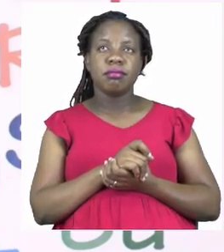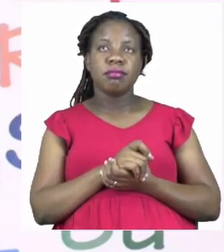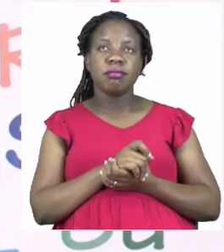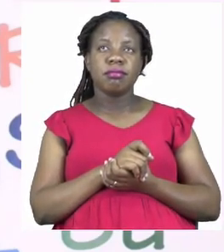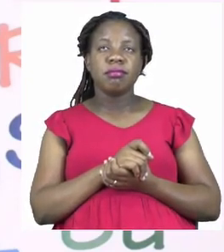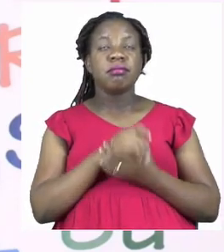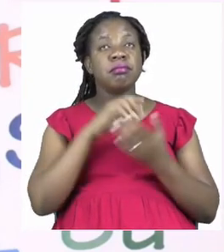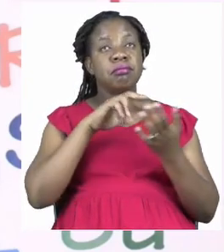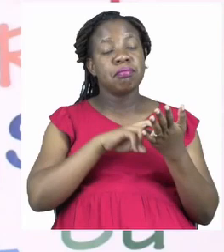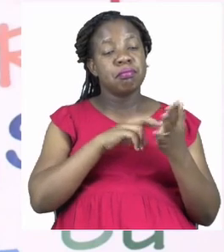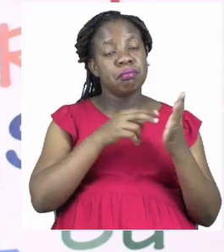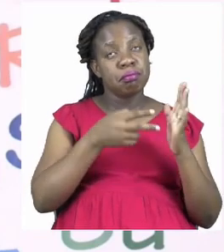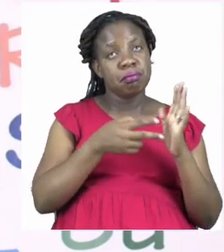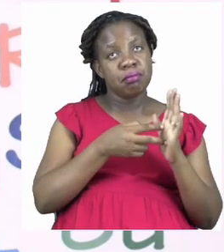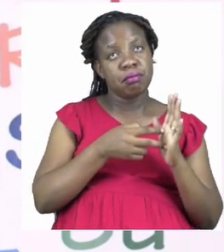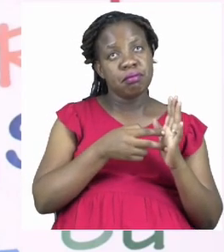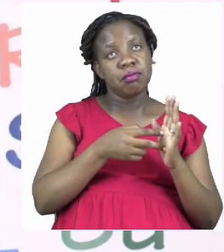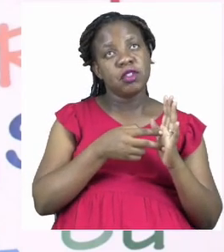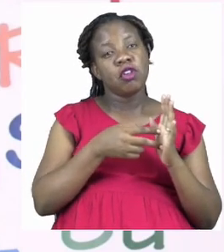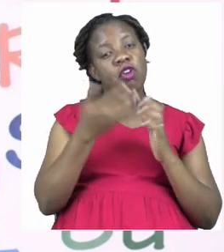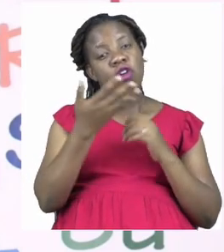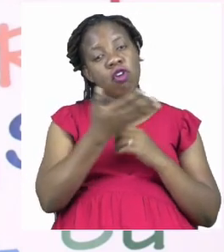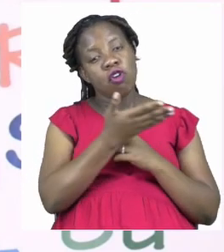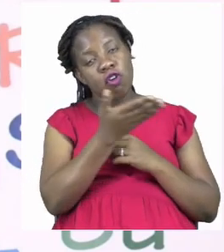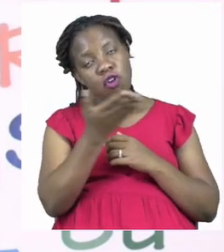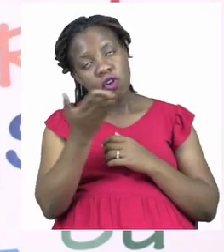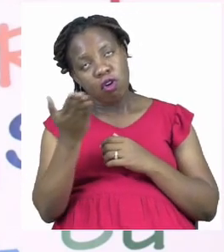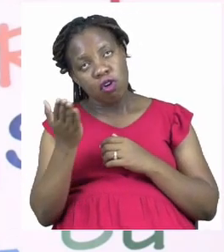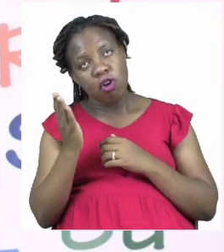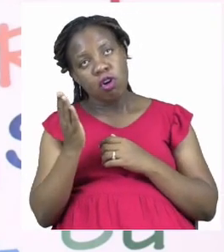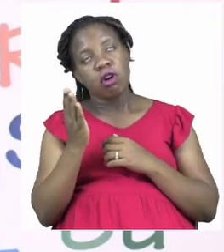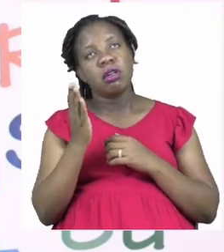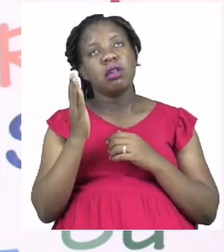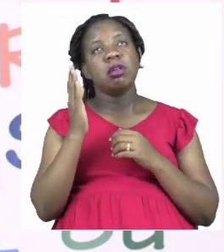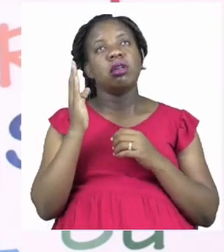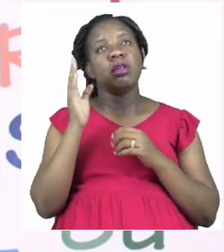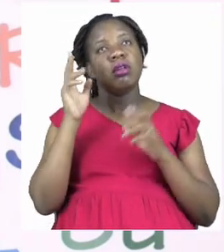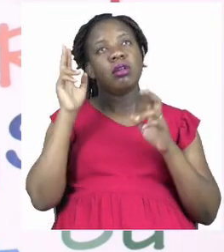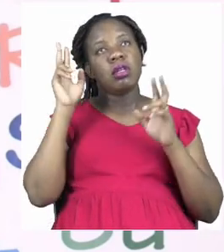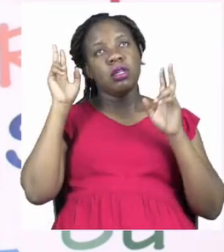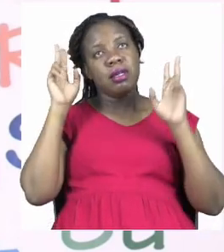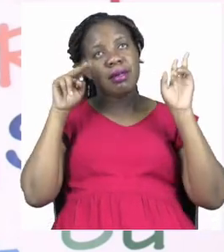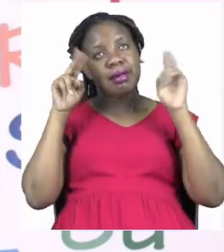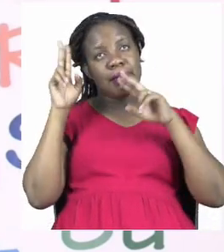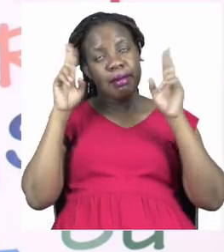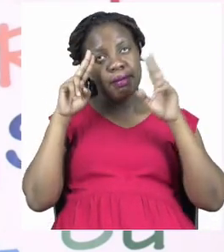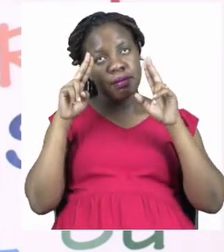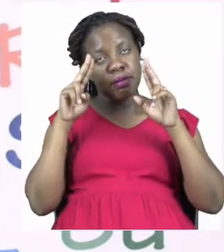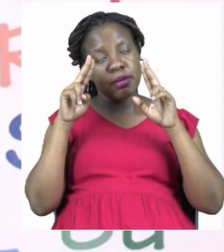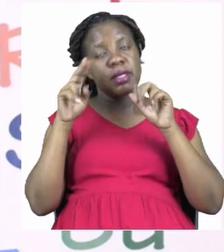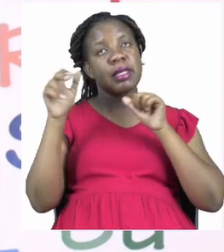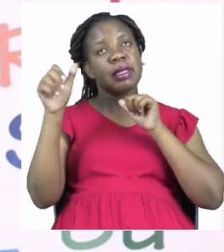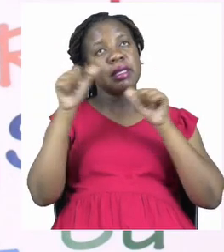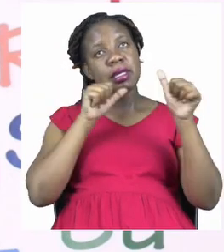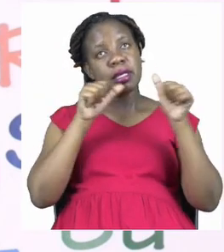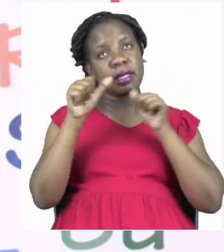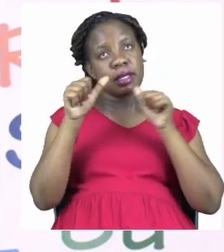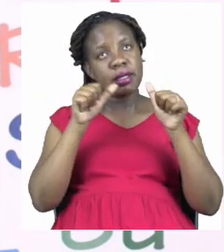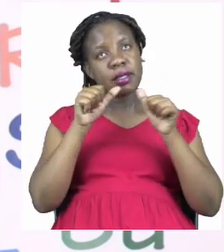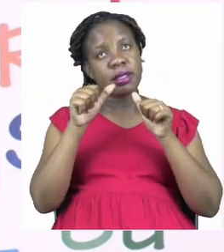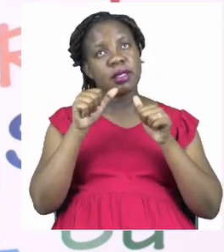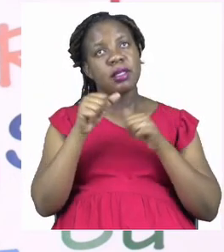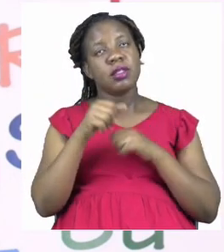21 carrots. Now you can go ahead and write the word or the sentence, they